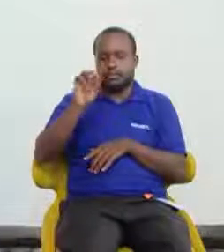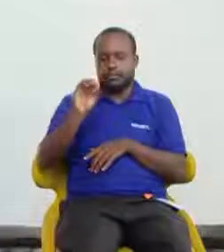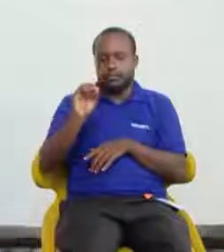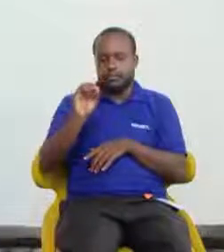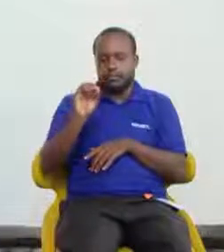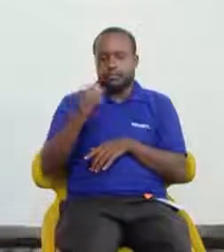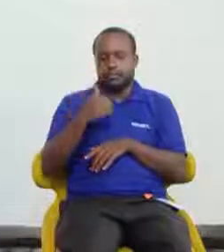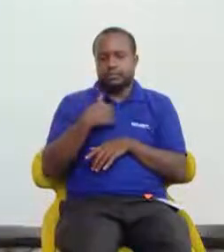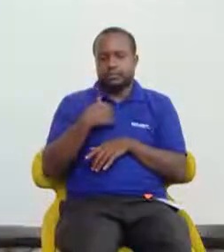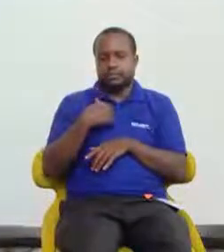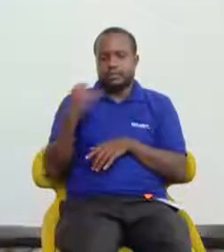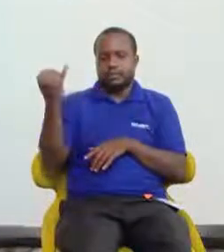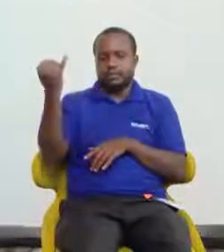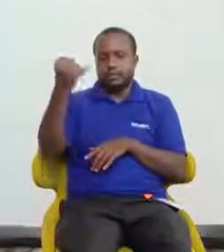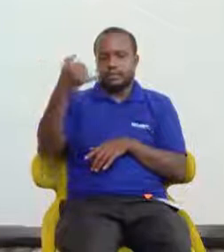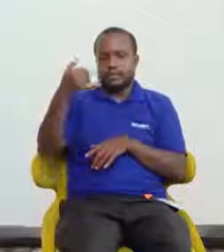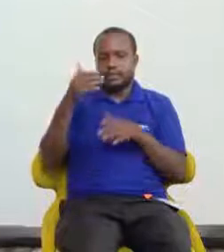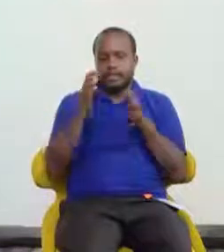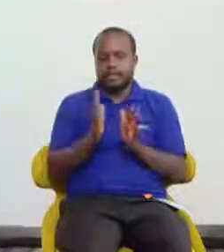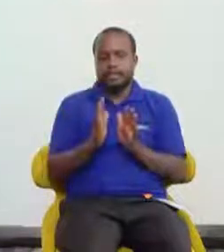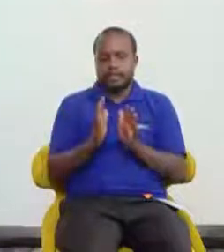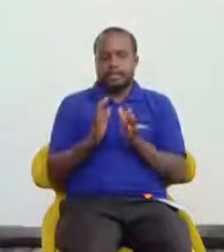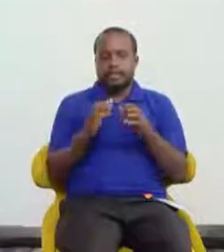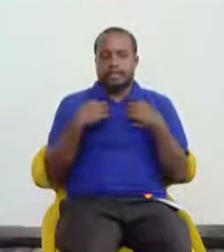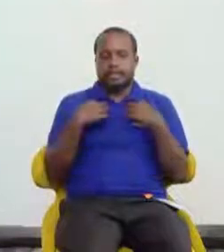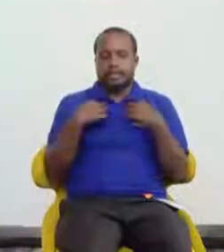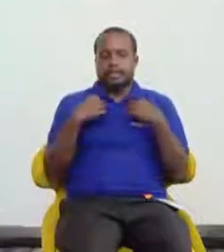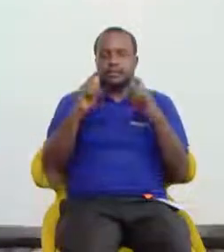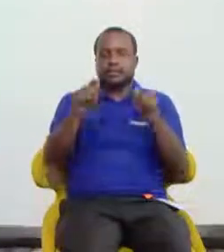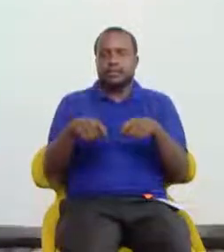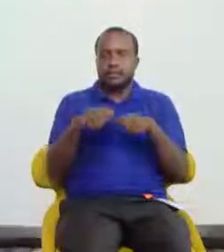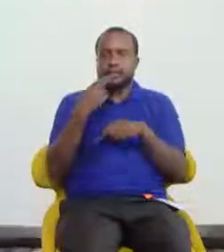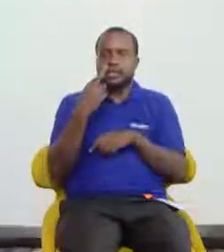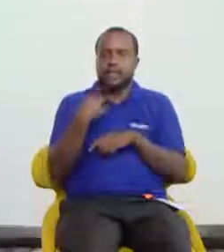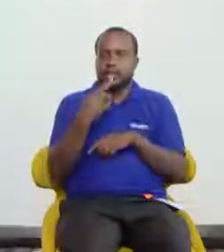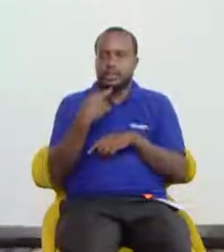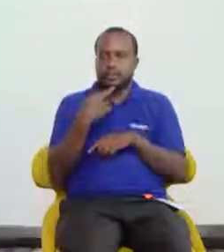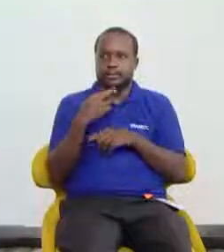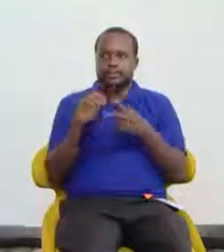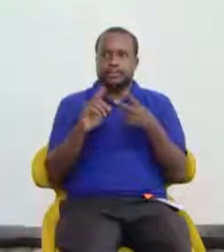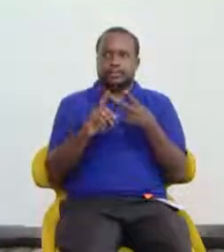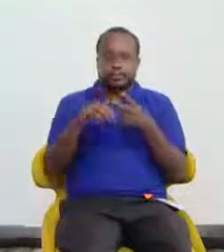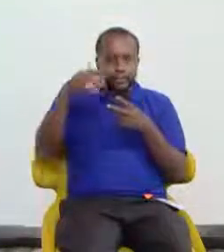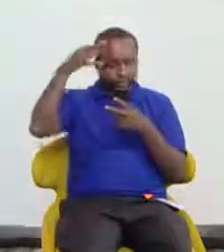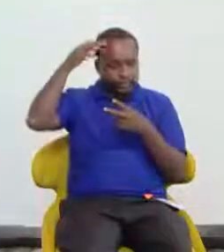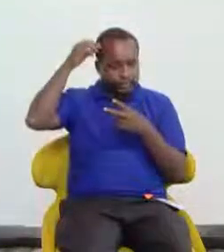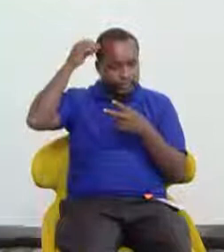I'm a designer. For those who can't see me, I'm putting on red shoes. I have black